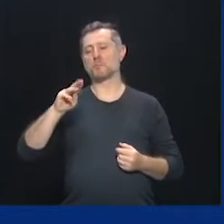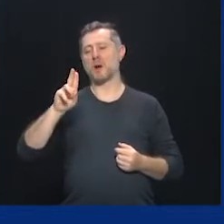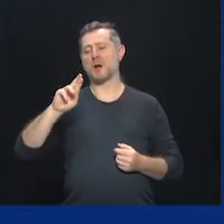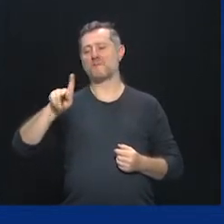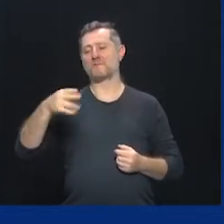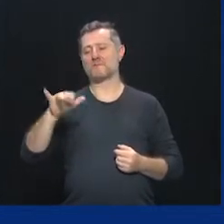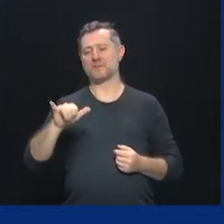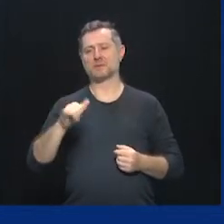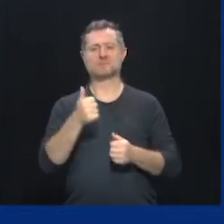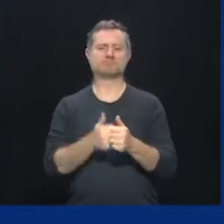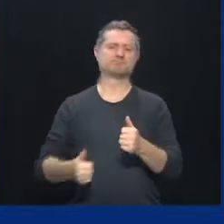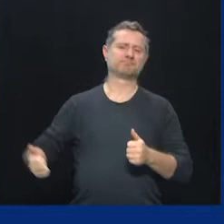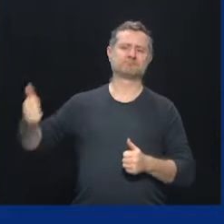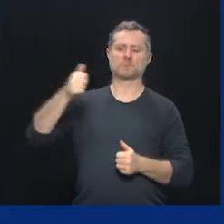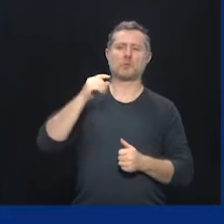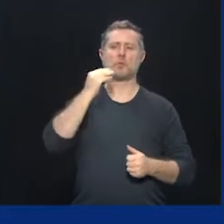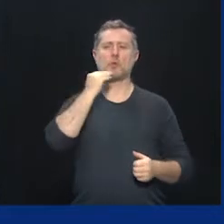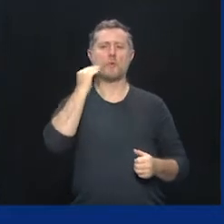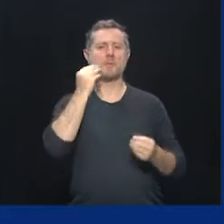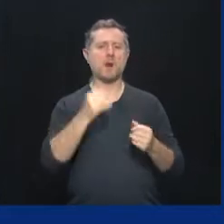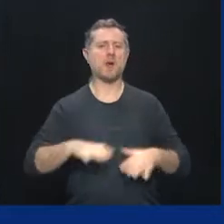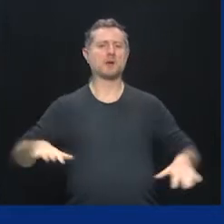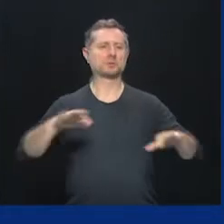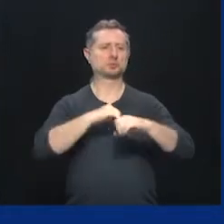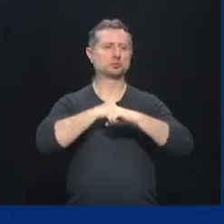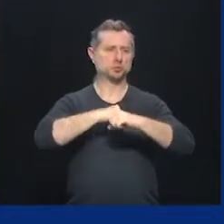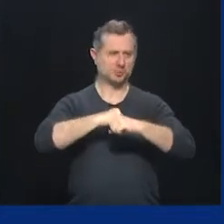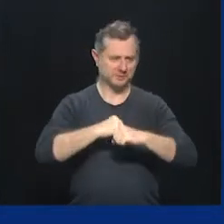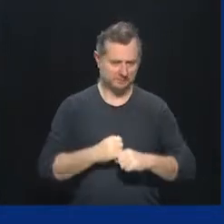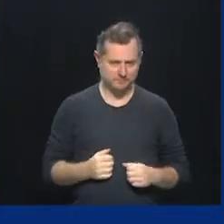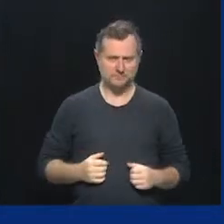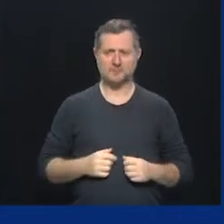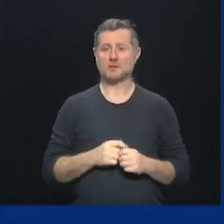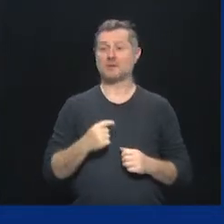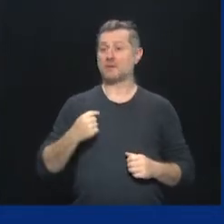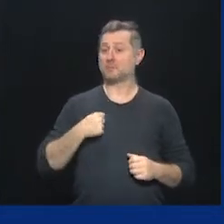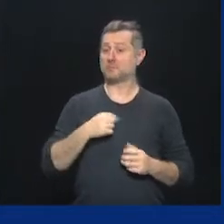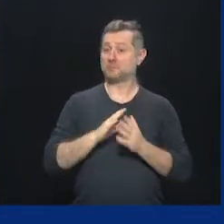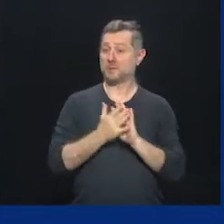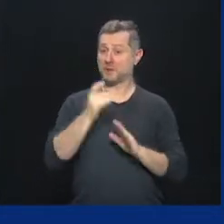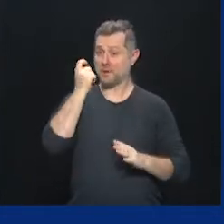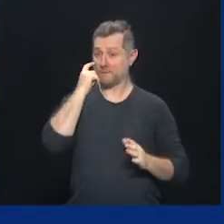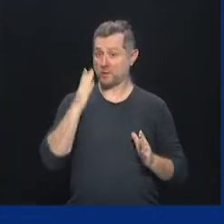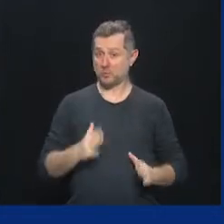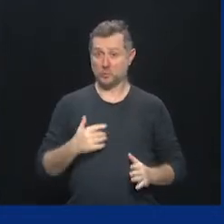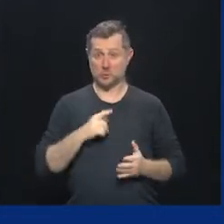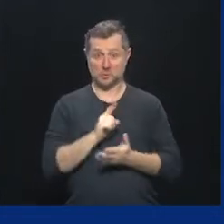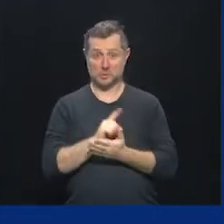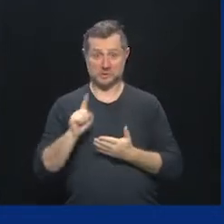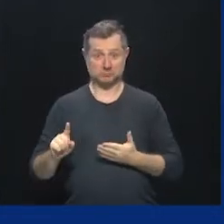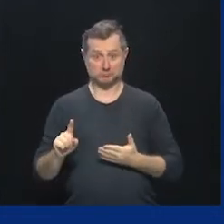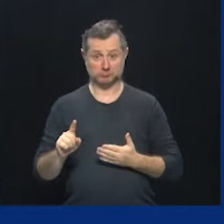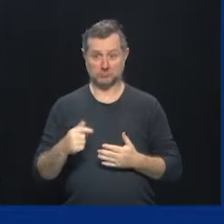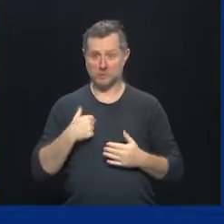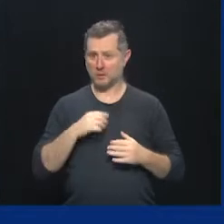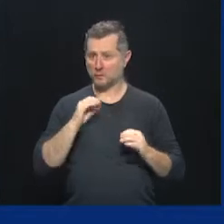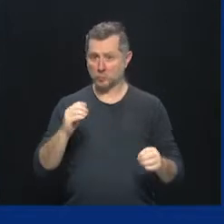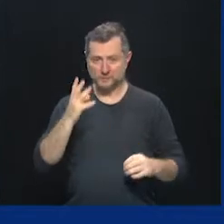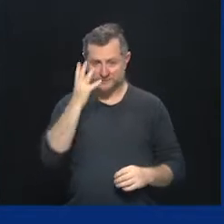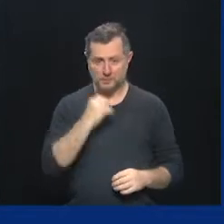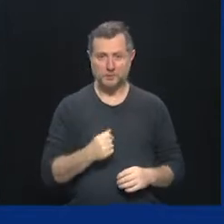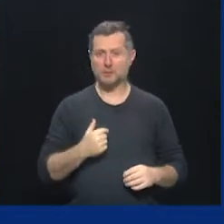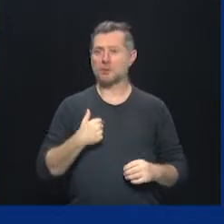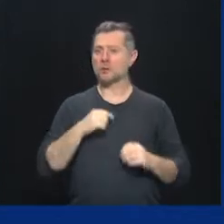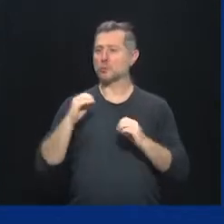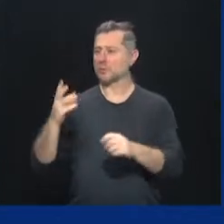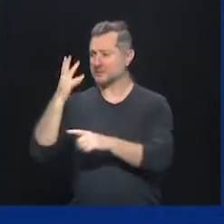Emergency Services. I've been on the job just over a week. I know that I have not slept and he has not slept, and I want to thank him for what he has